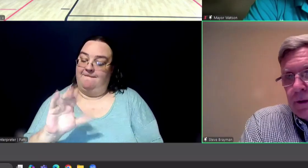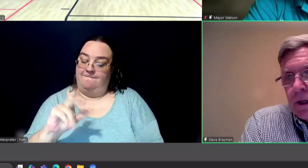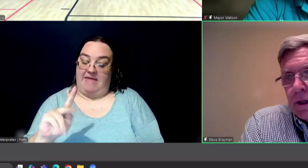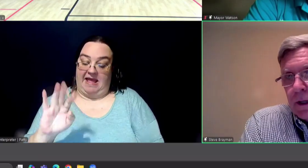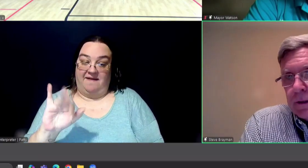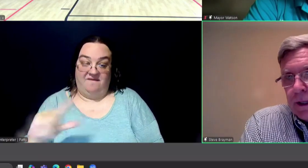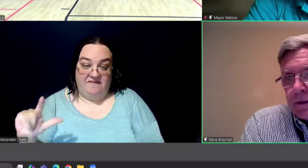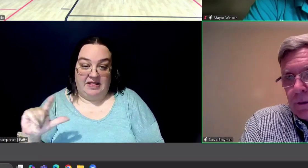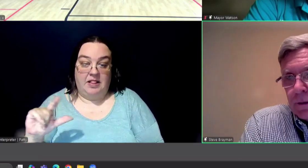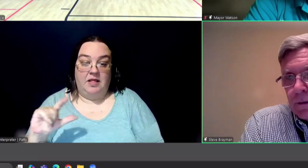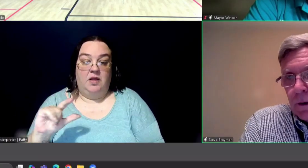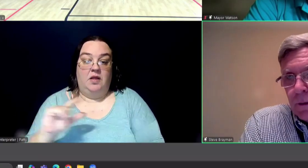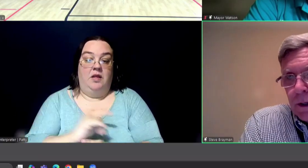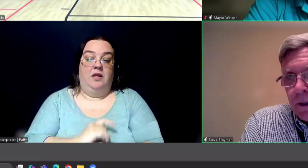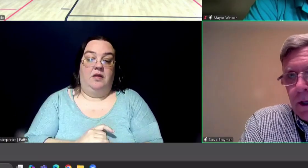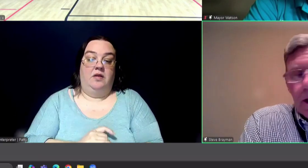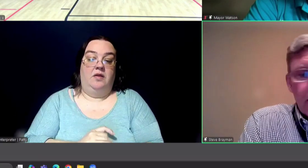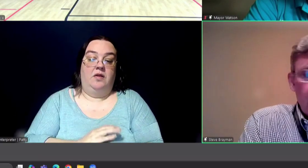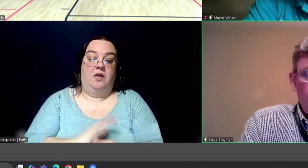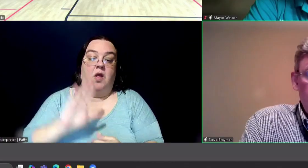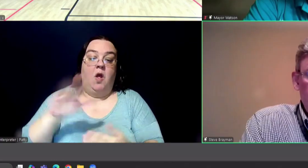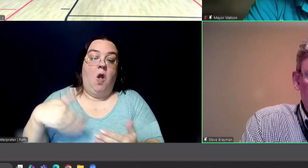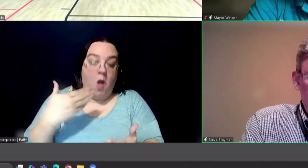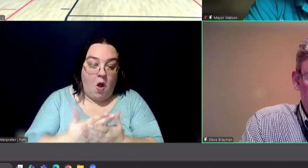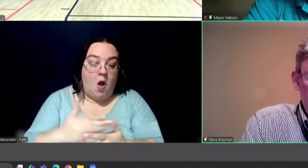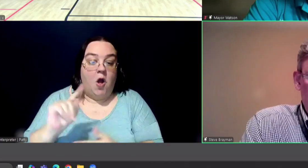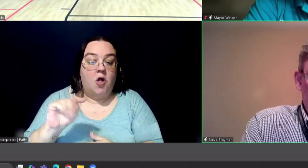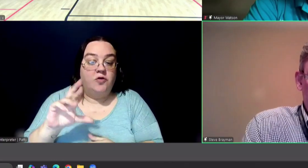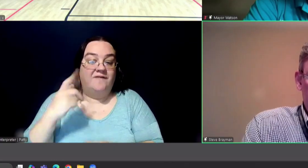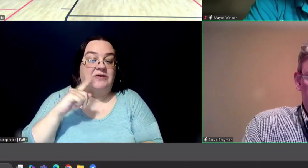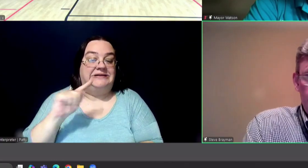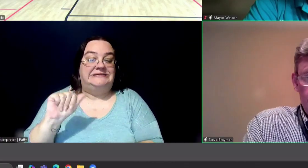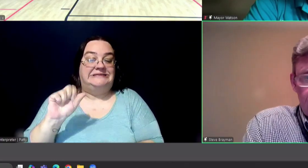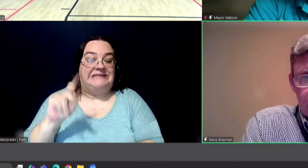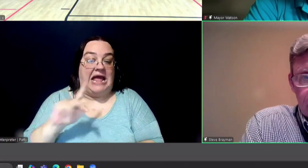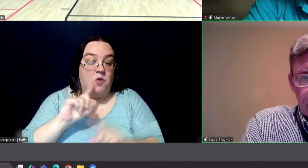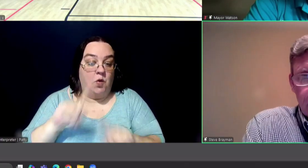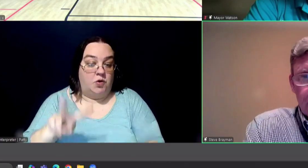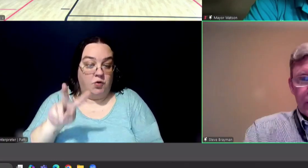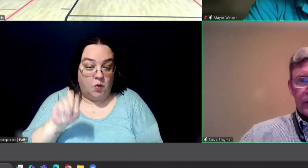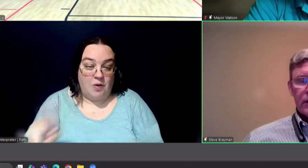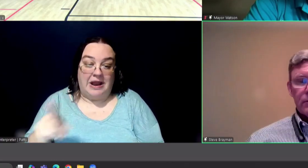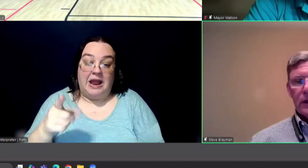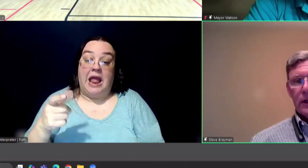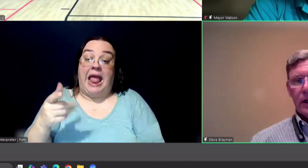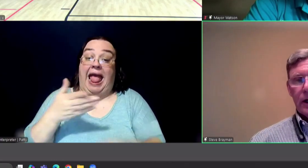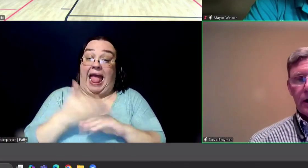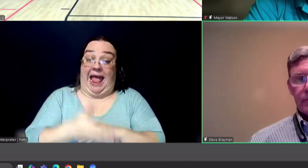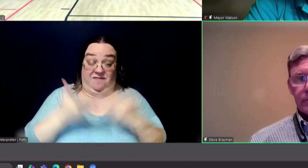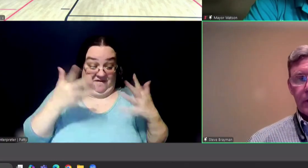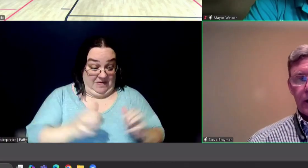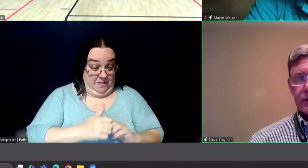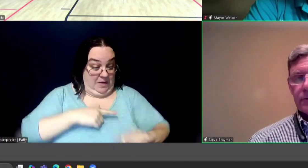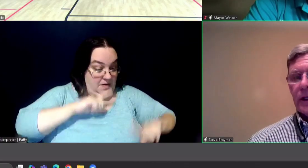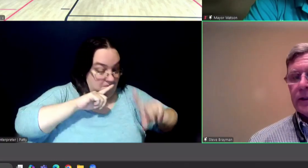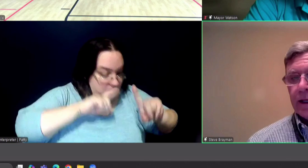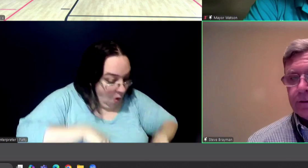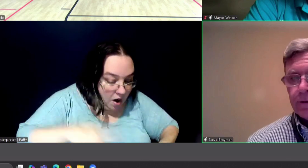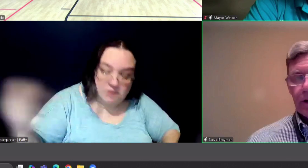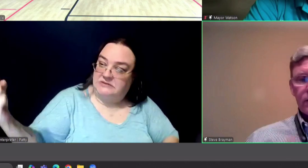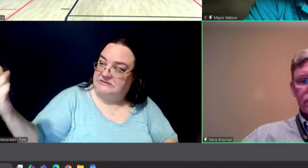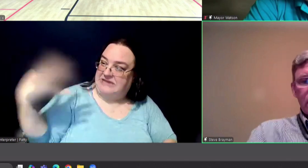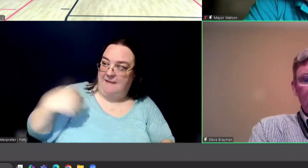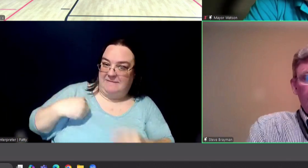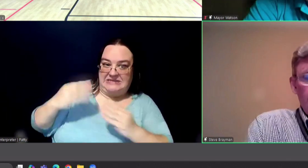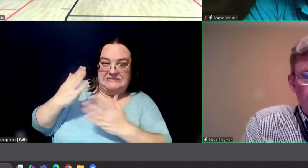trenches of Task Order 201. He just sent me, after I'd completed my report, he sent me some details